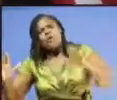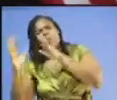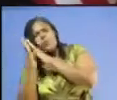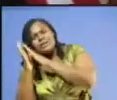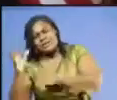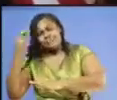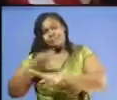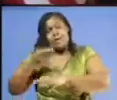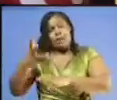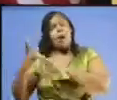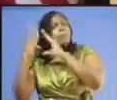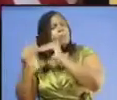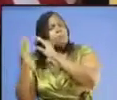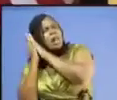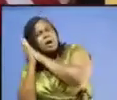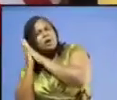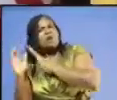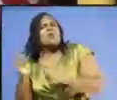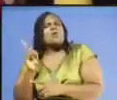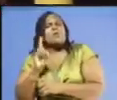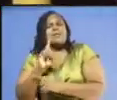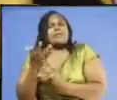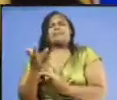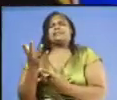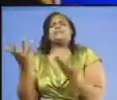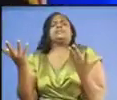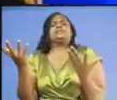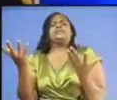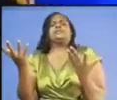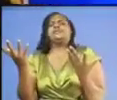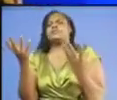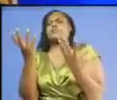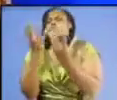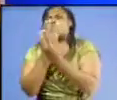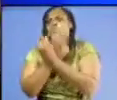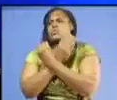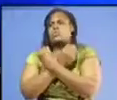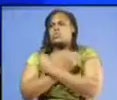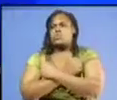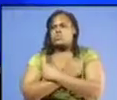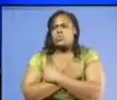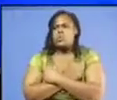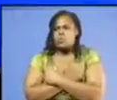rock stone is my pillow, and you've thrown it down.